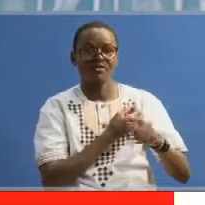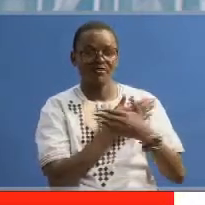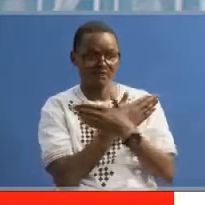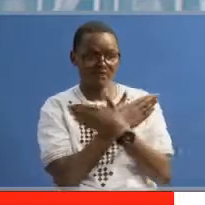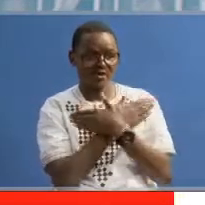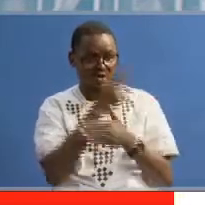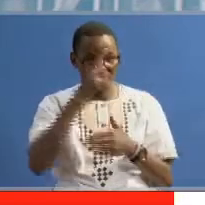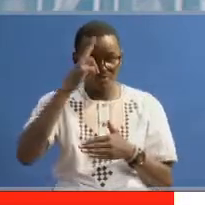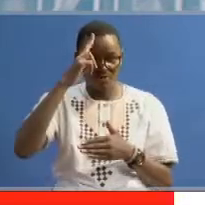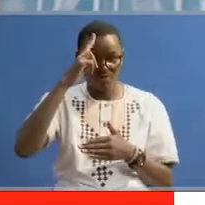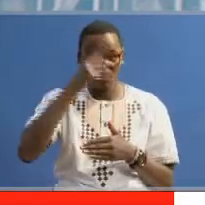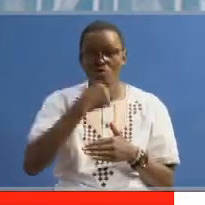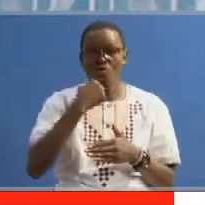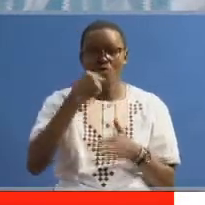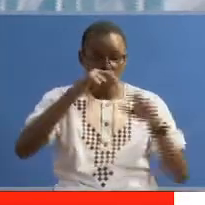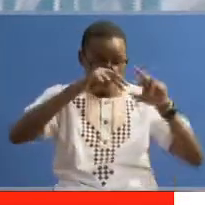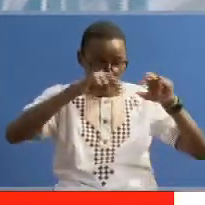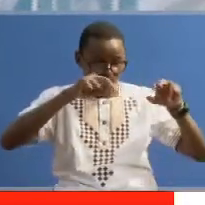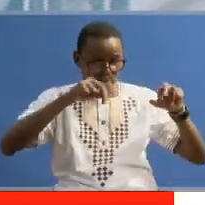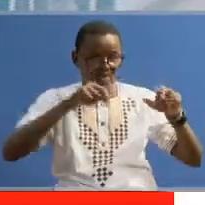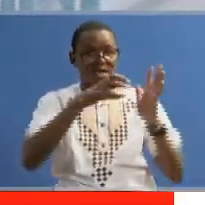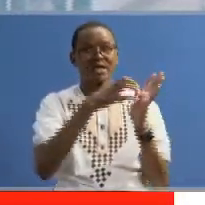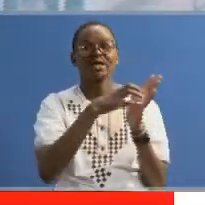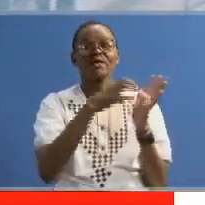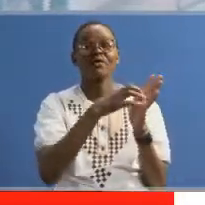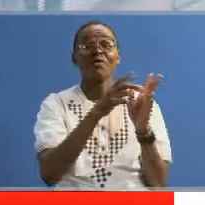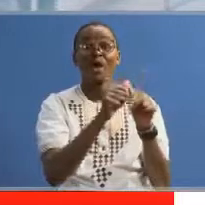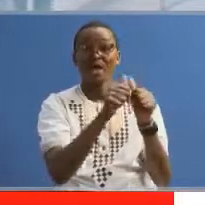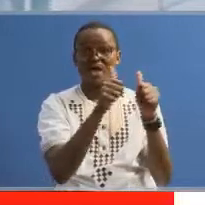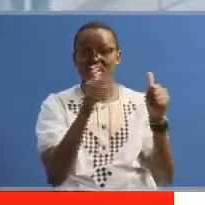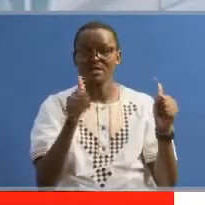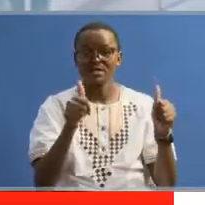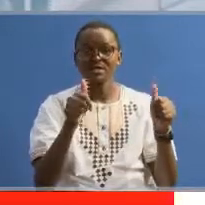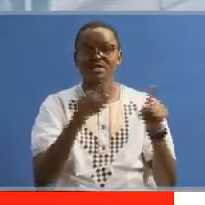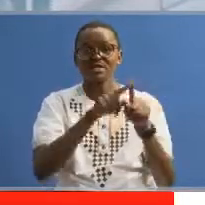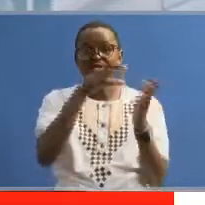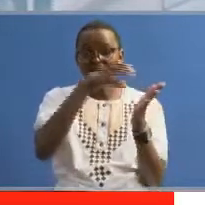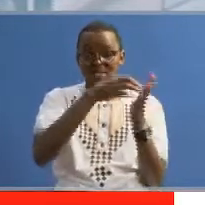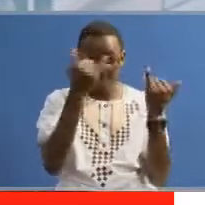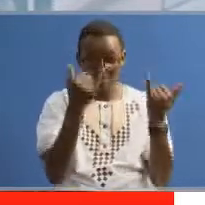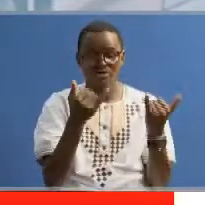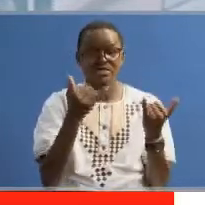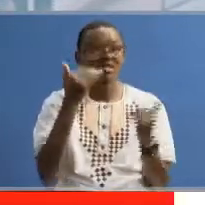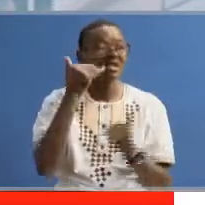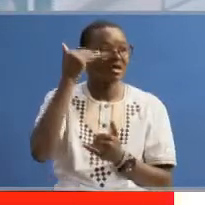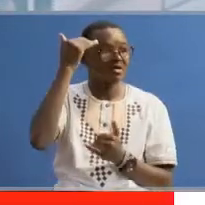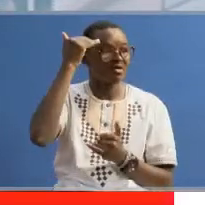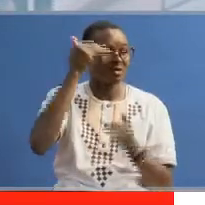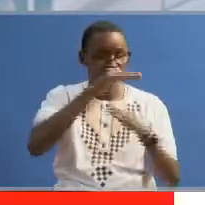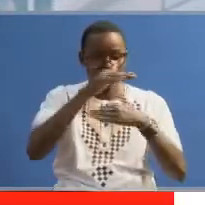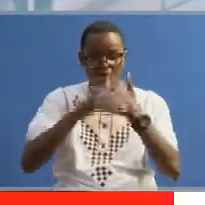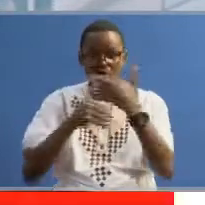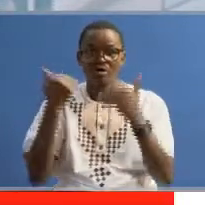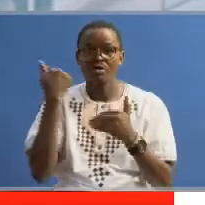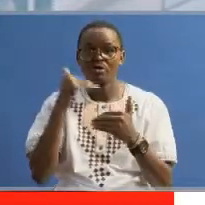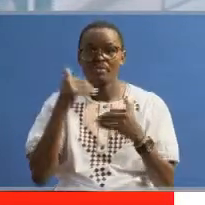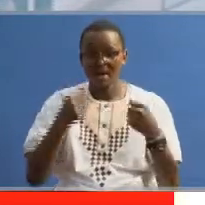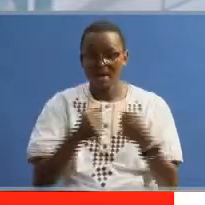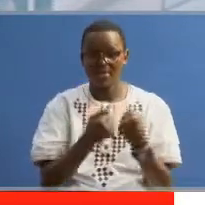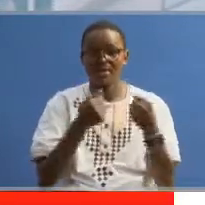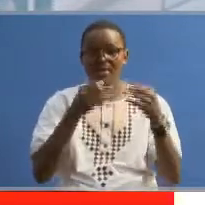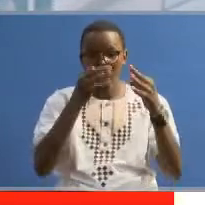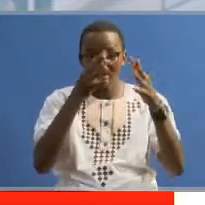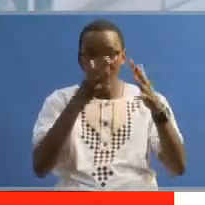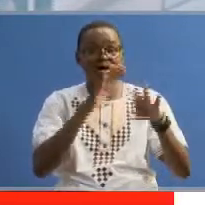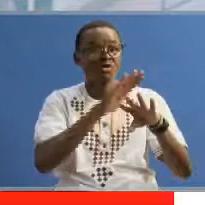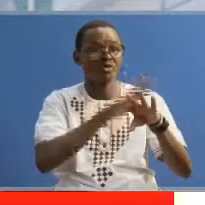is police officers who investigated the case very well, and the case is in court. In every criminal case that happened, you have an officer, a